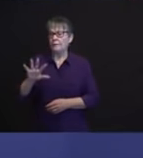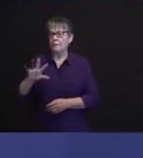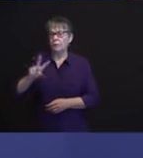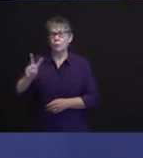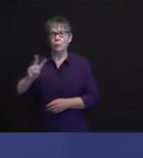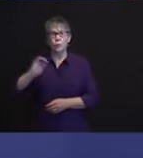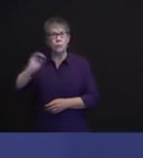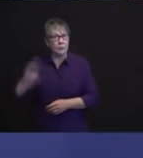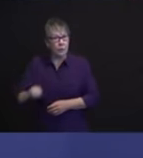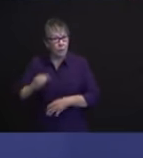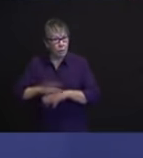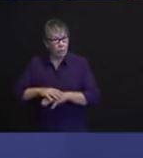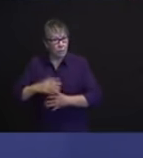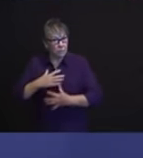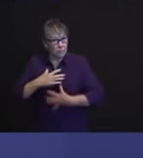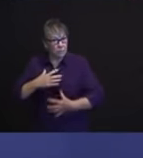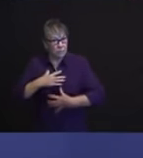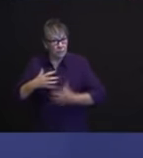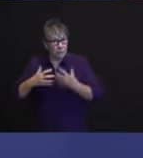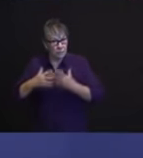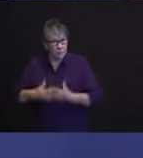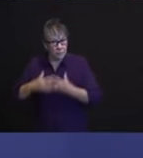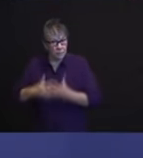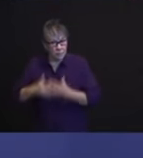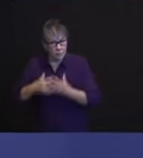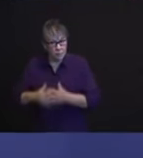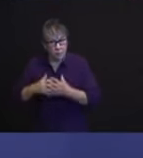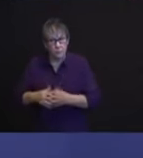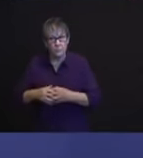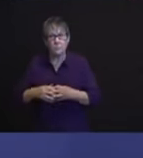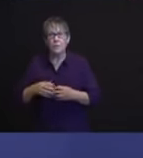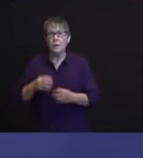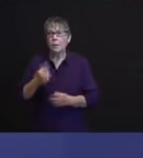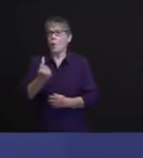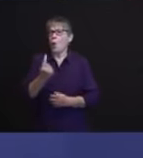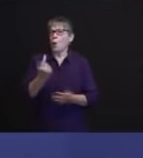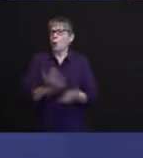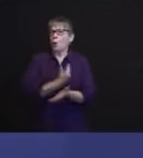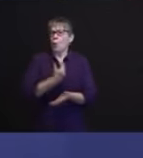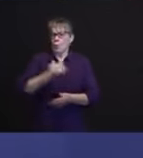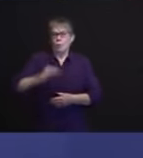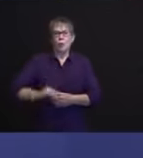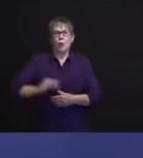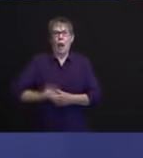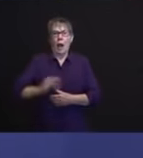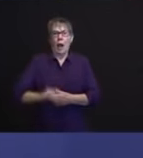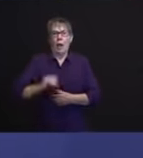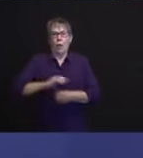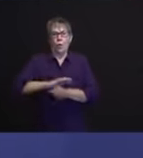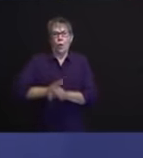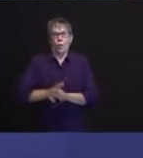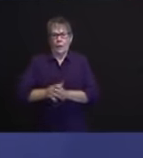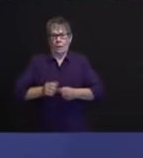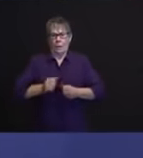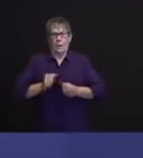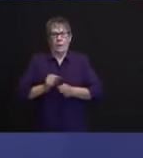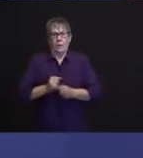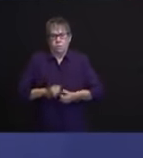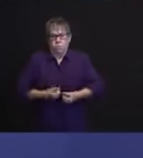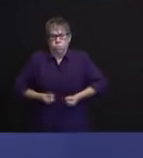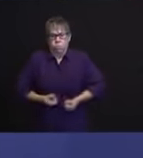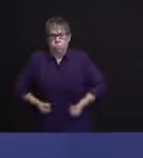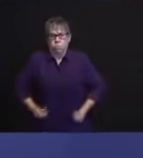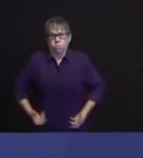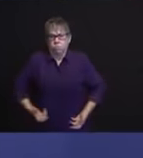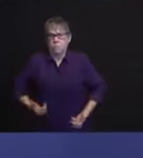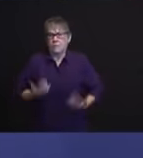of multi-system inflammatory syndrome in children since the last briefing. This leads to a total of 62 cases in the state. Luckily,